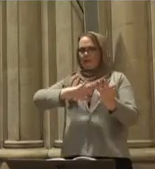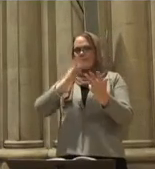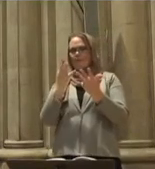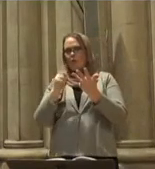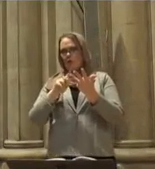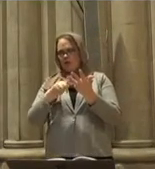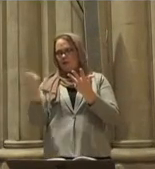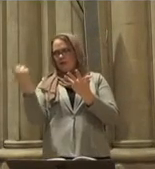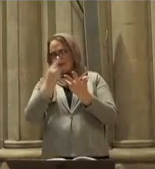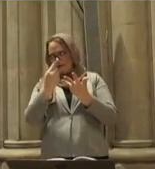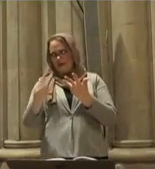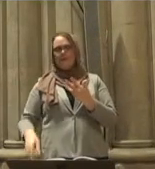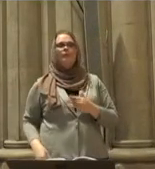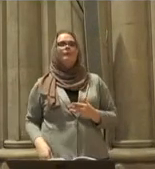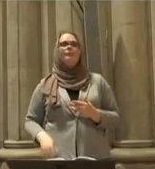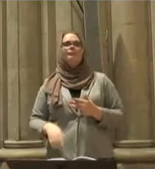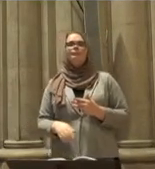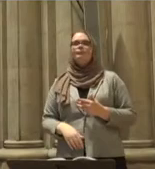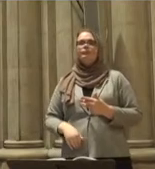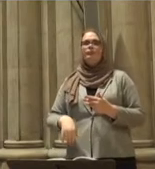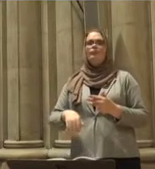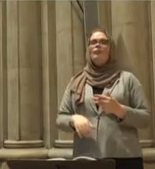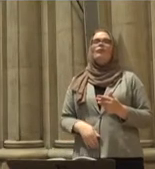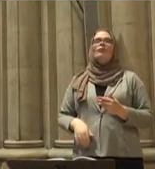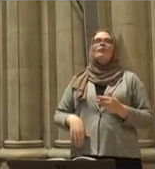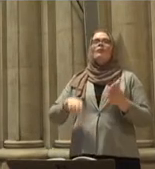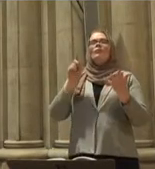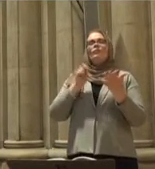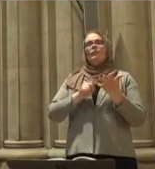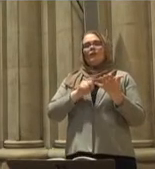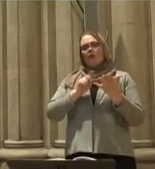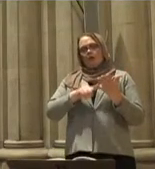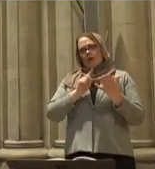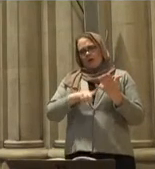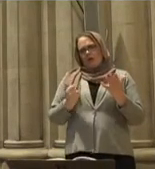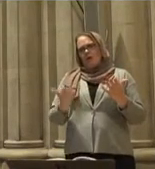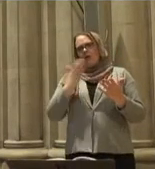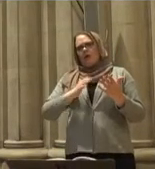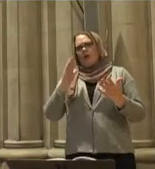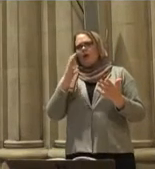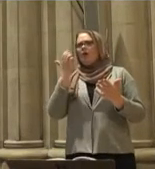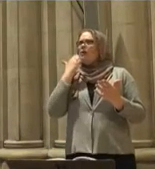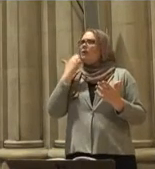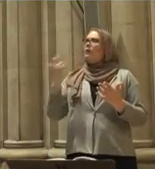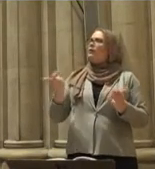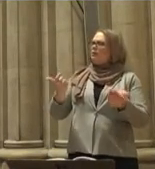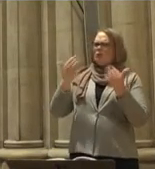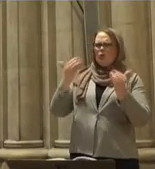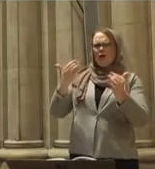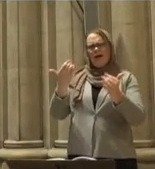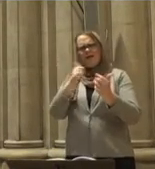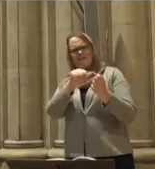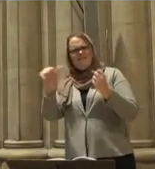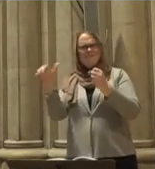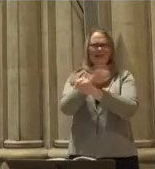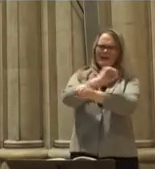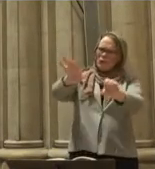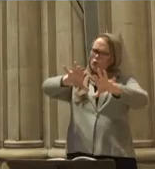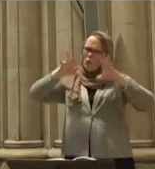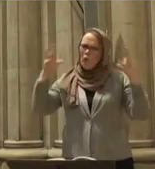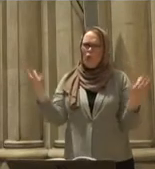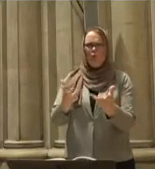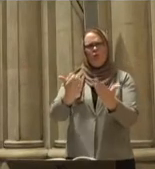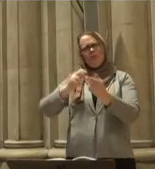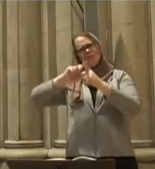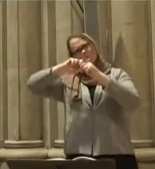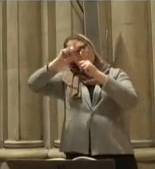day. And God said, let the waters bring forth swarms of living creatures, and let birds fly above